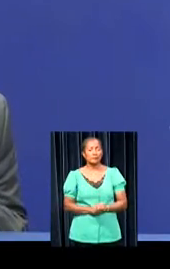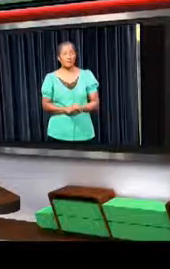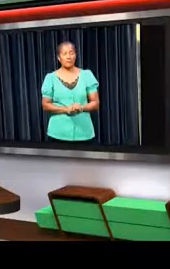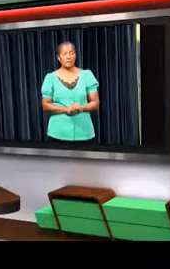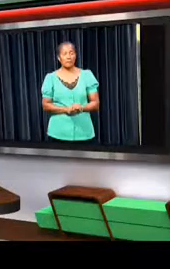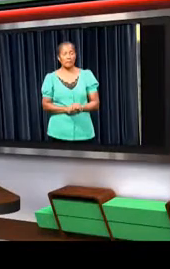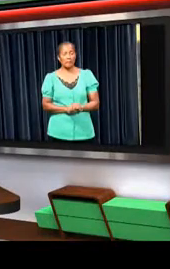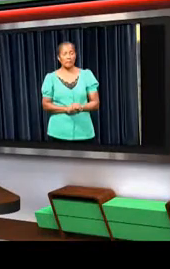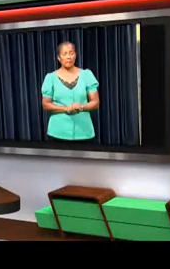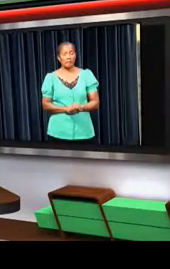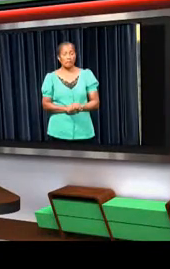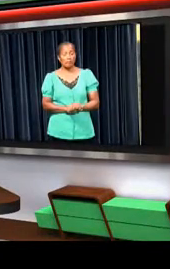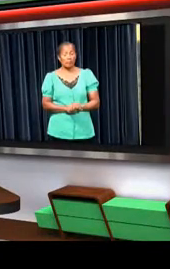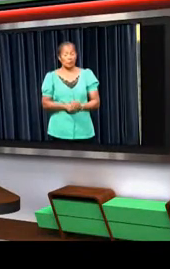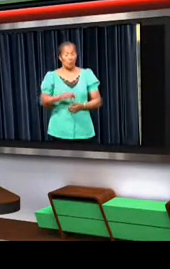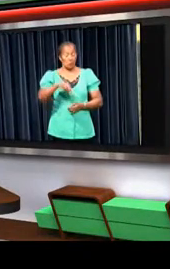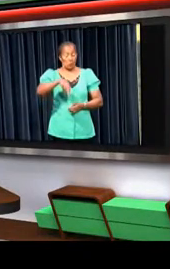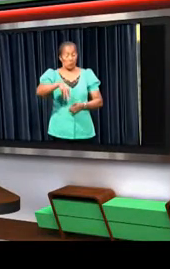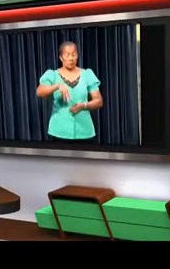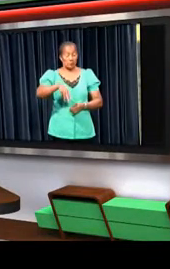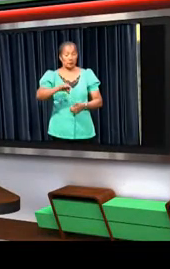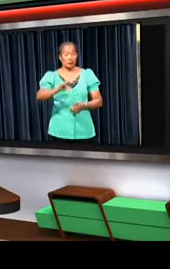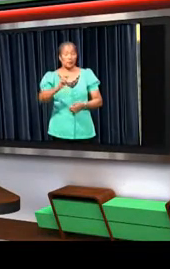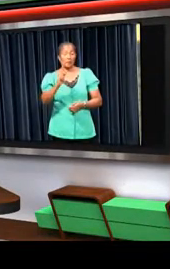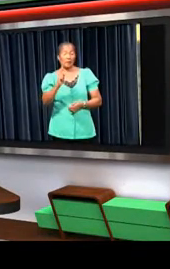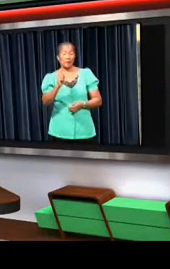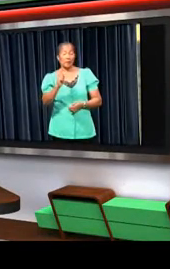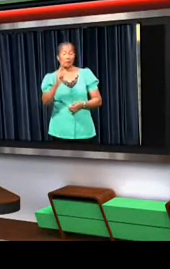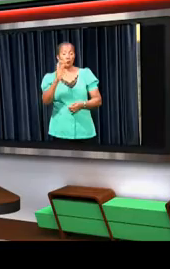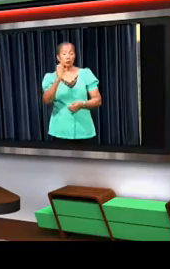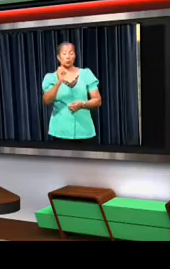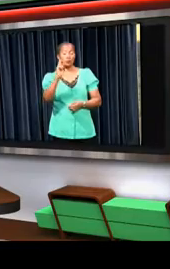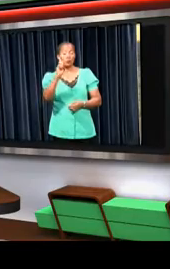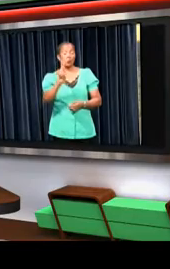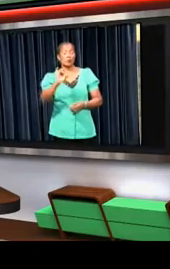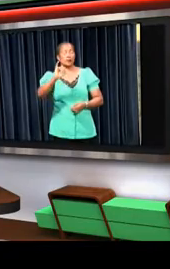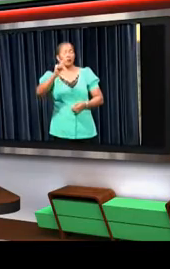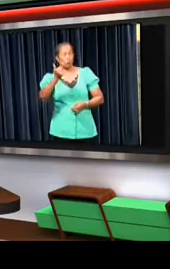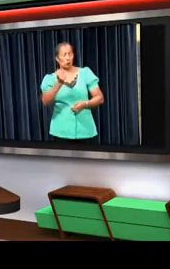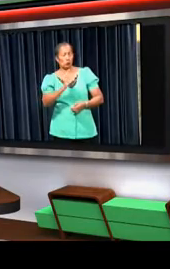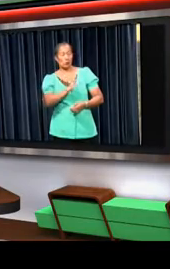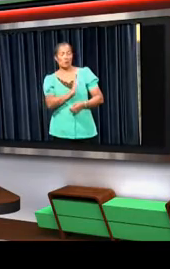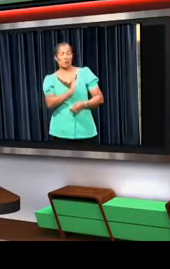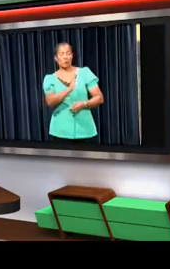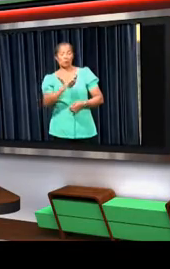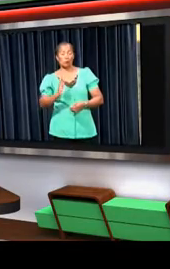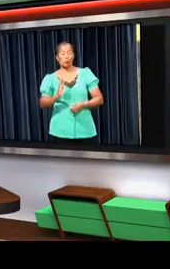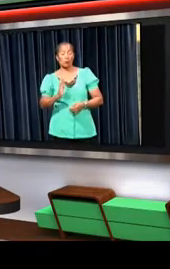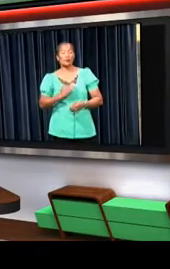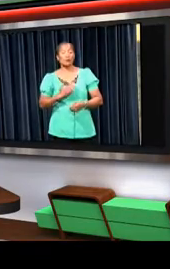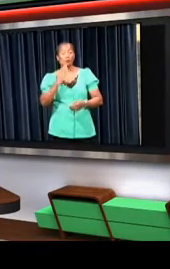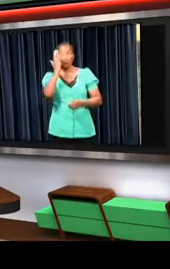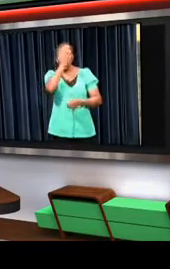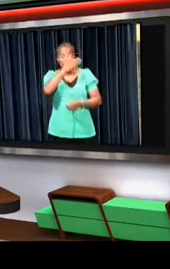adults." Monsignor Charles Tjuni is the new bishop of